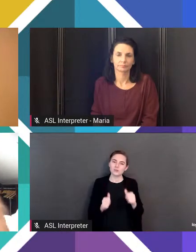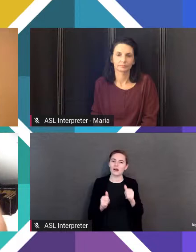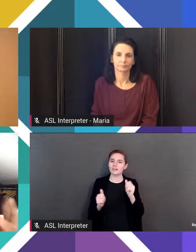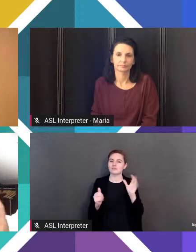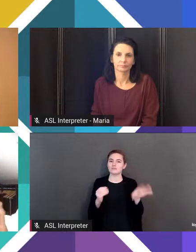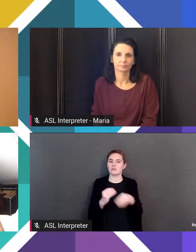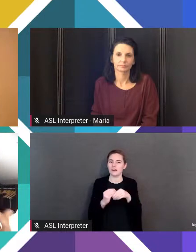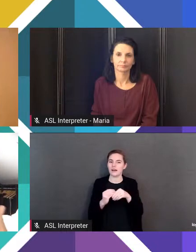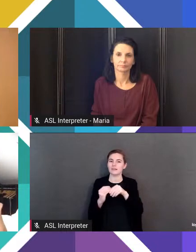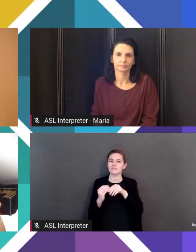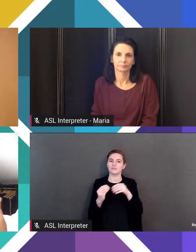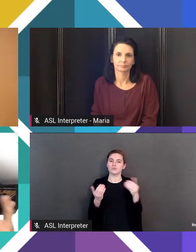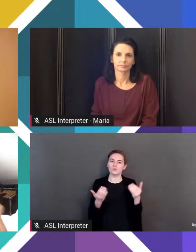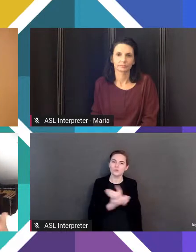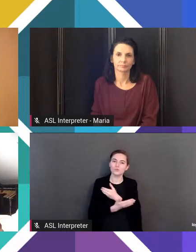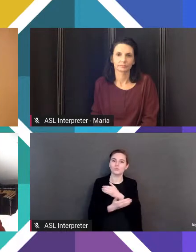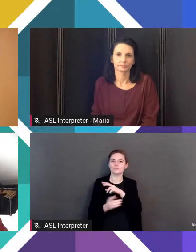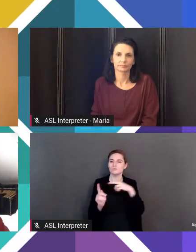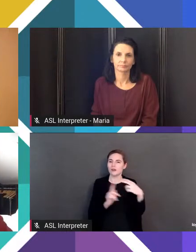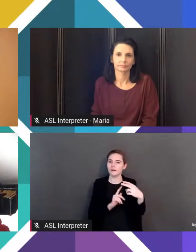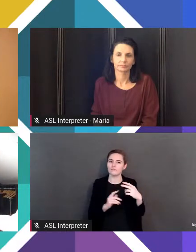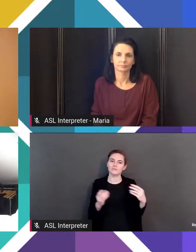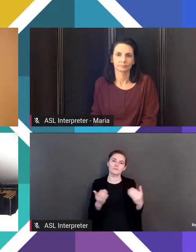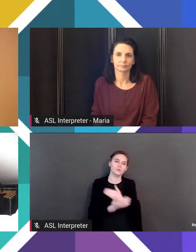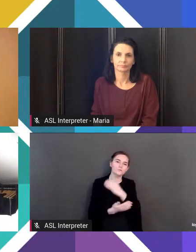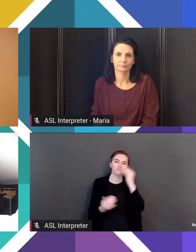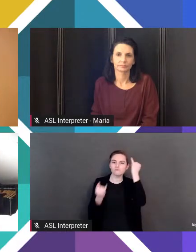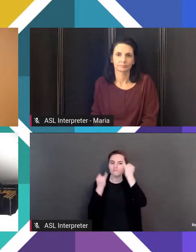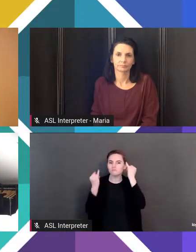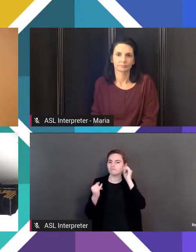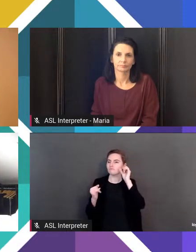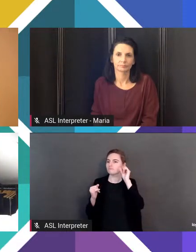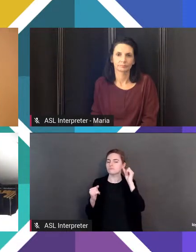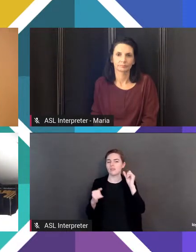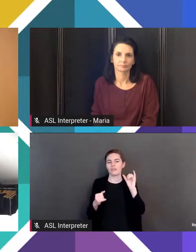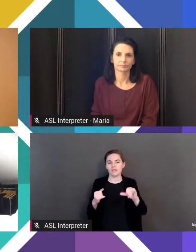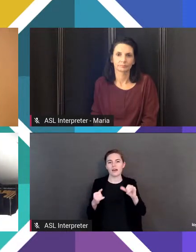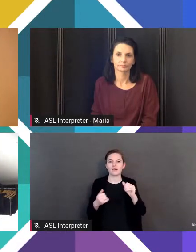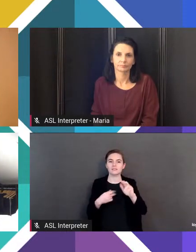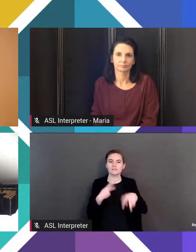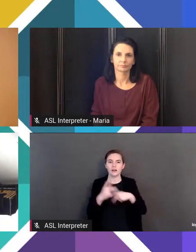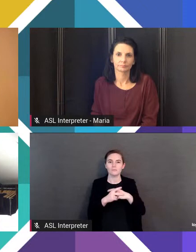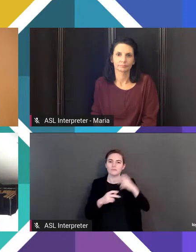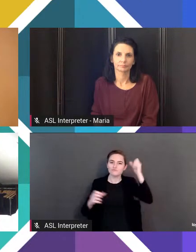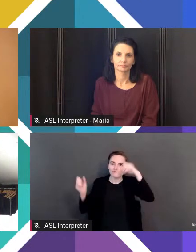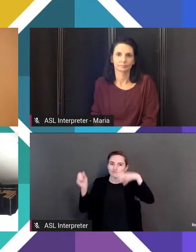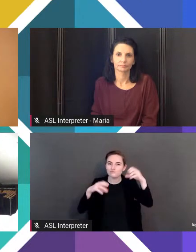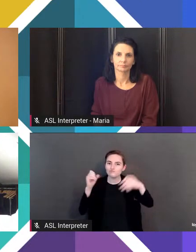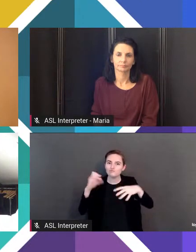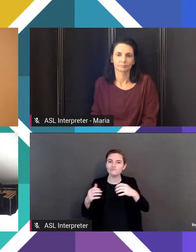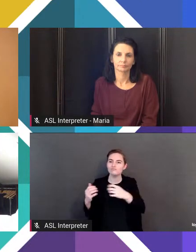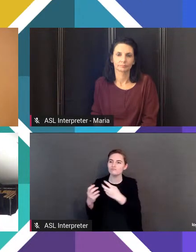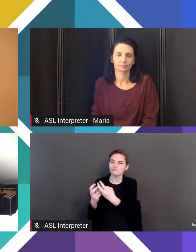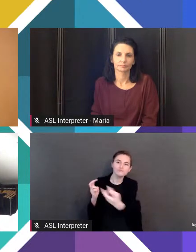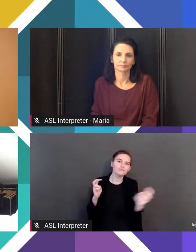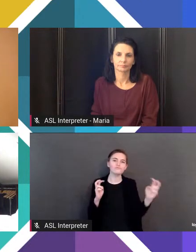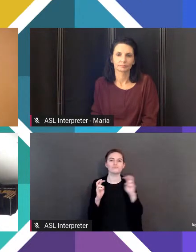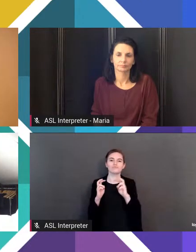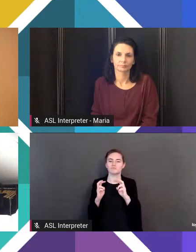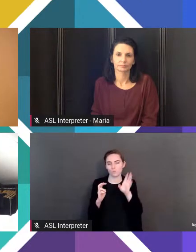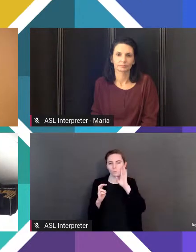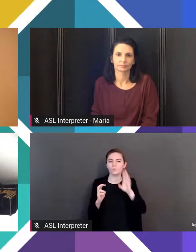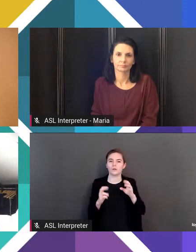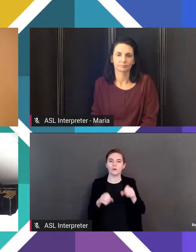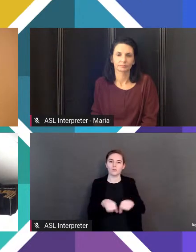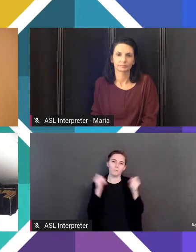that's what's when, you know, it's the collaboration is really going to feed into, you know, breaking those boundaries.